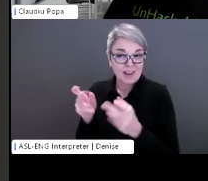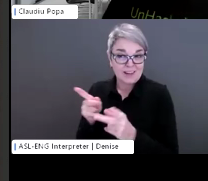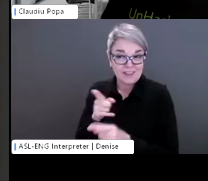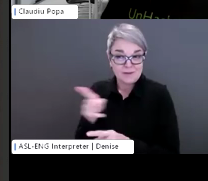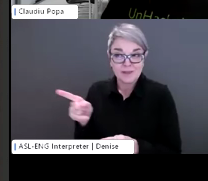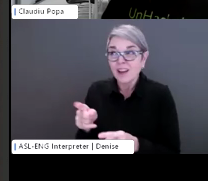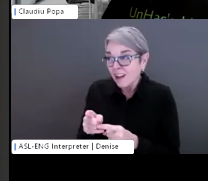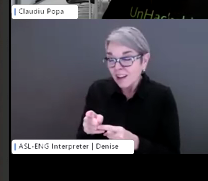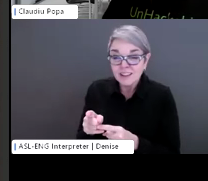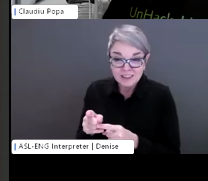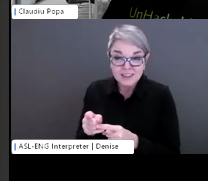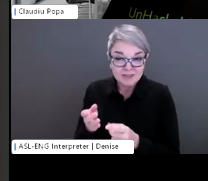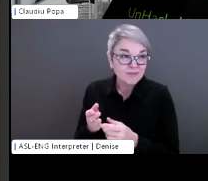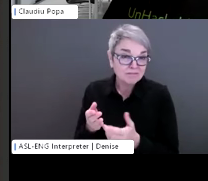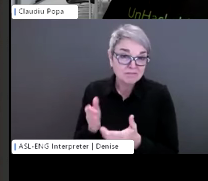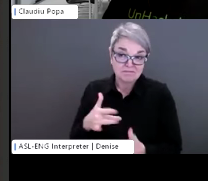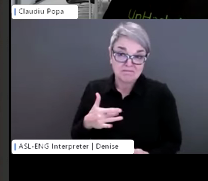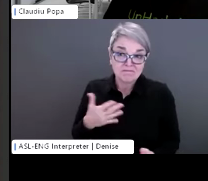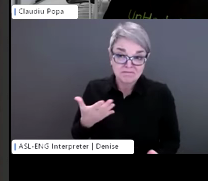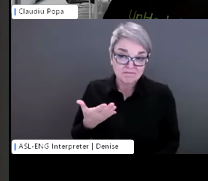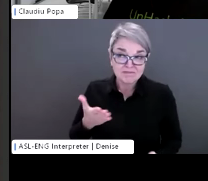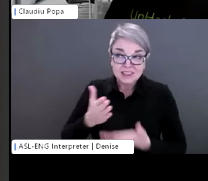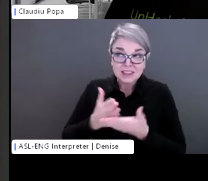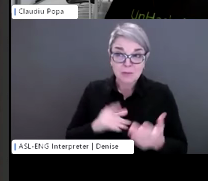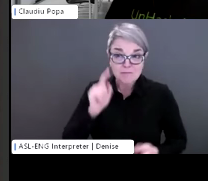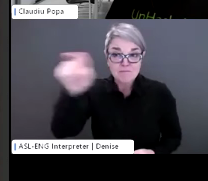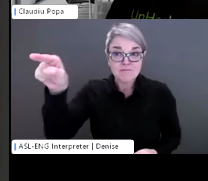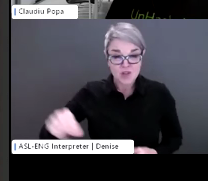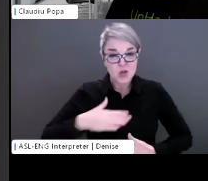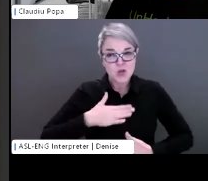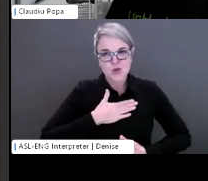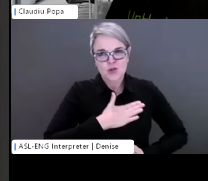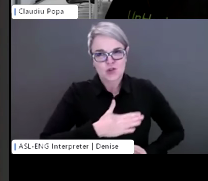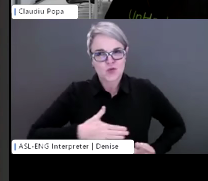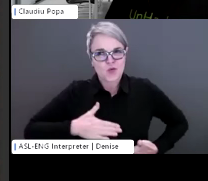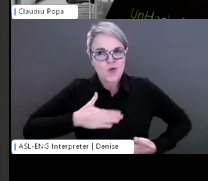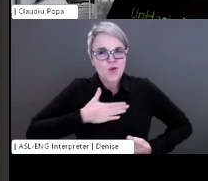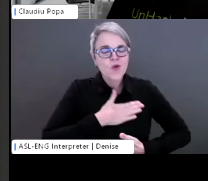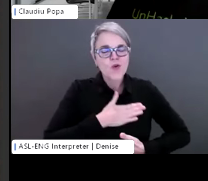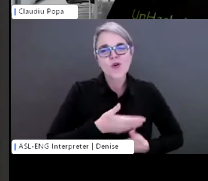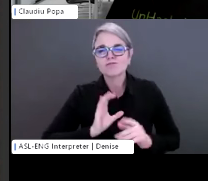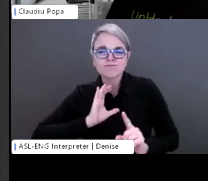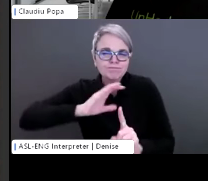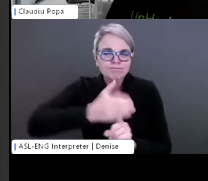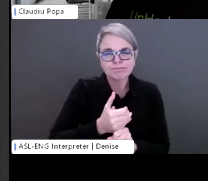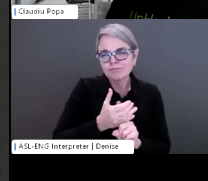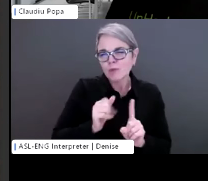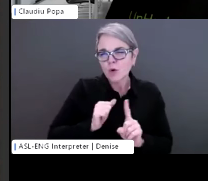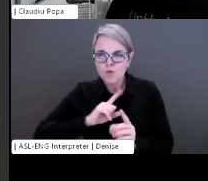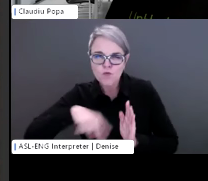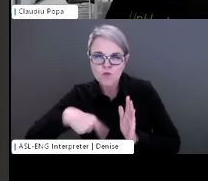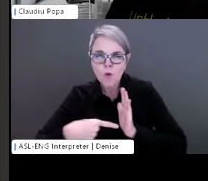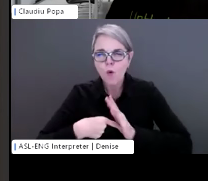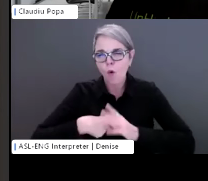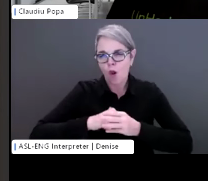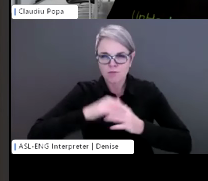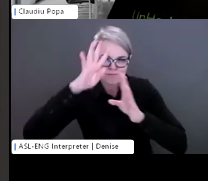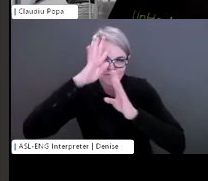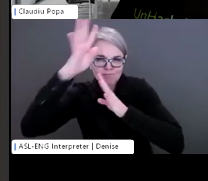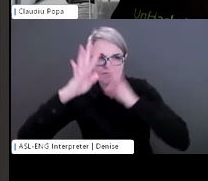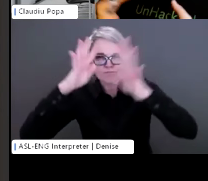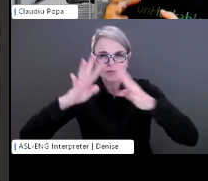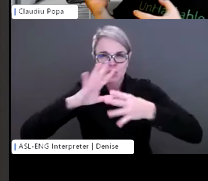it. And some of the more powerful narratives that they create, you can tell that they're having fun with it,